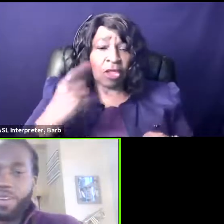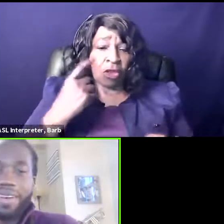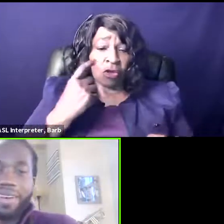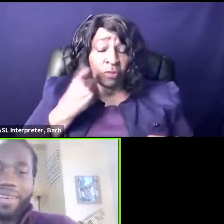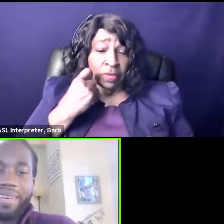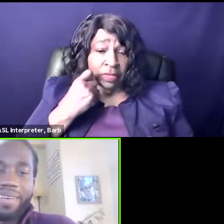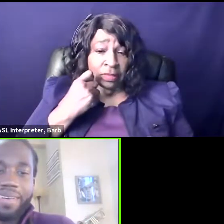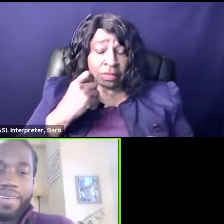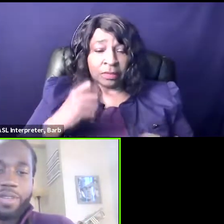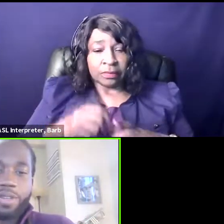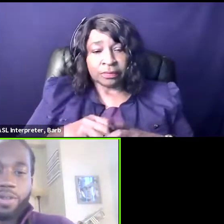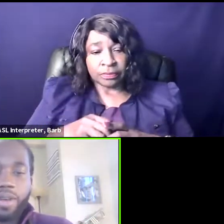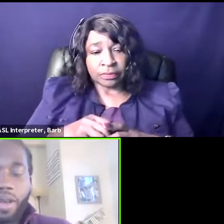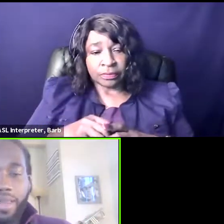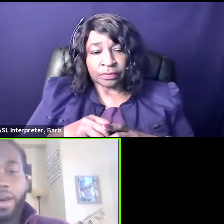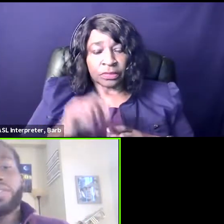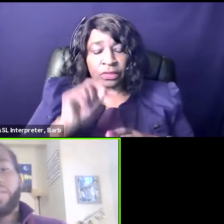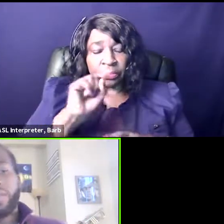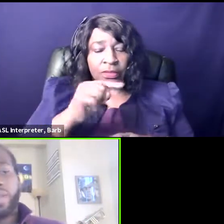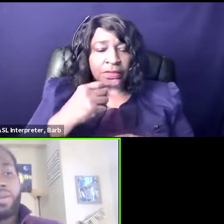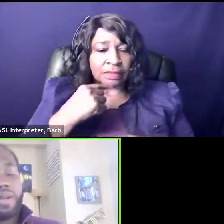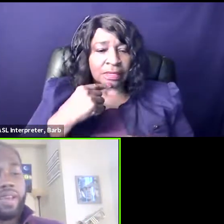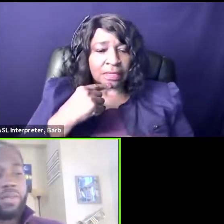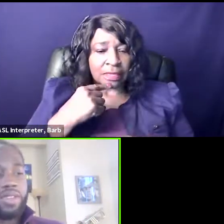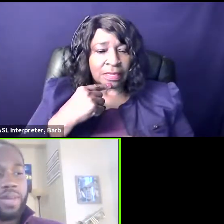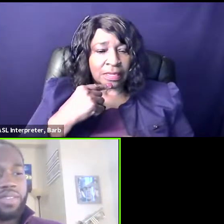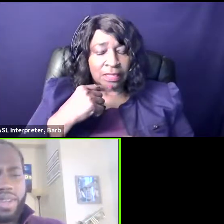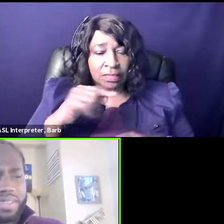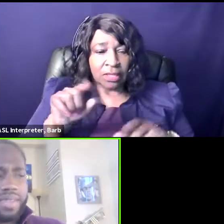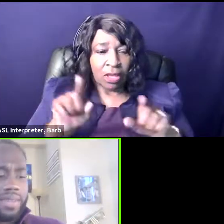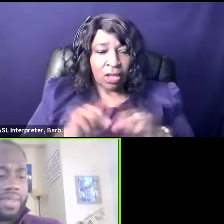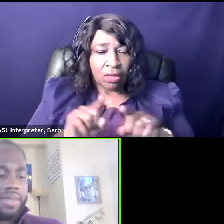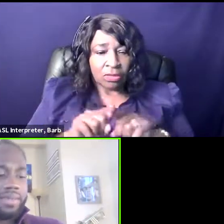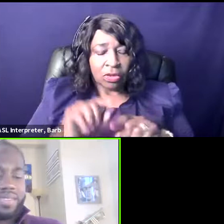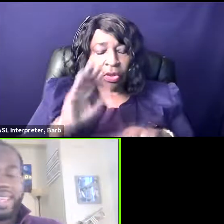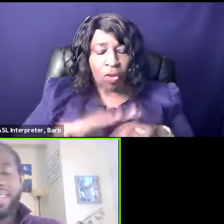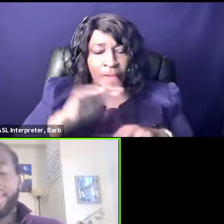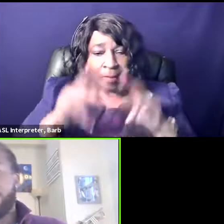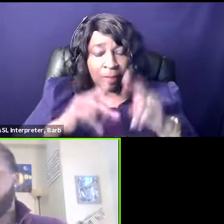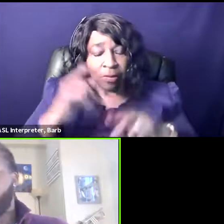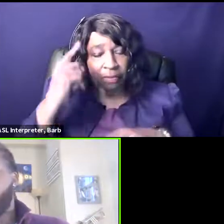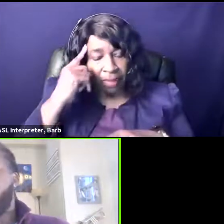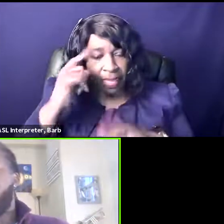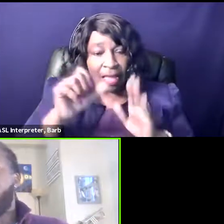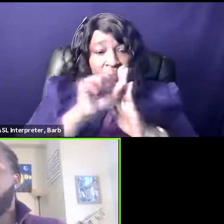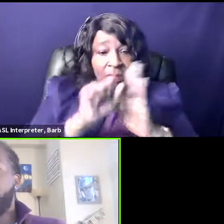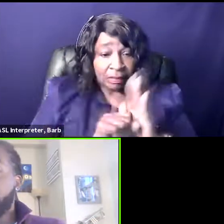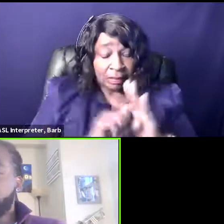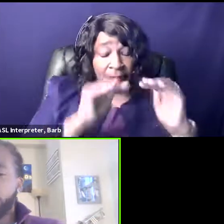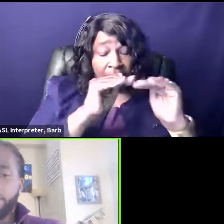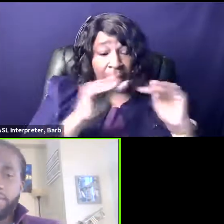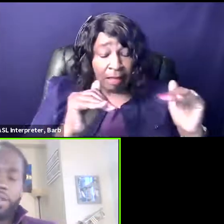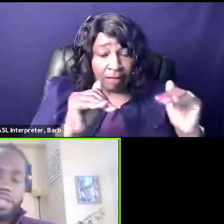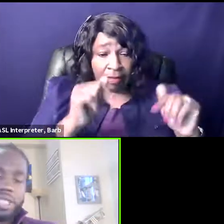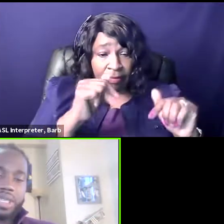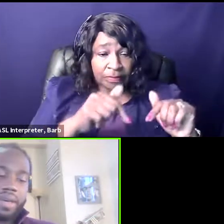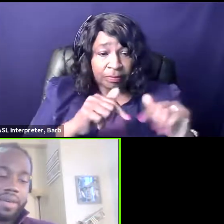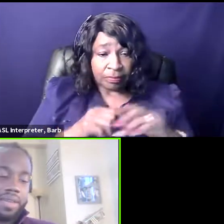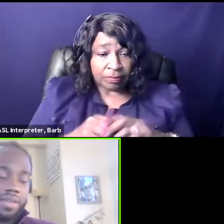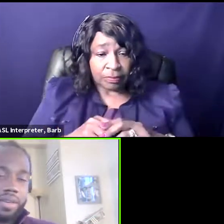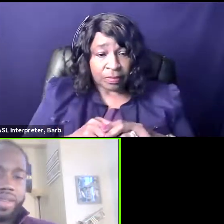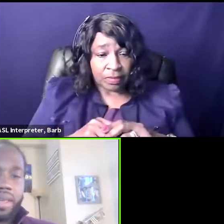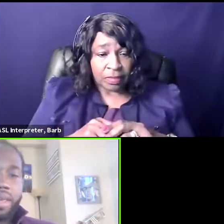as you alluded to, also has been on everybody's minds, right, the state level effects of